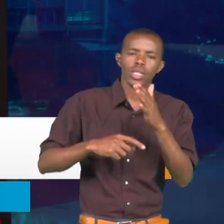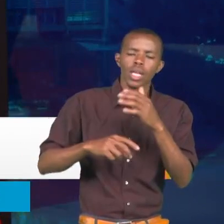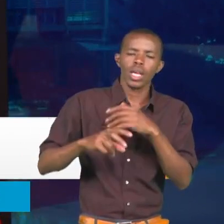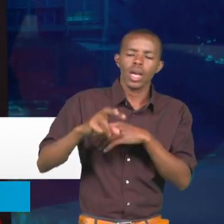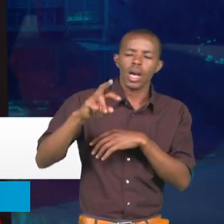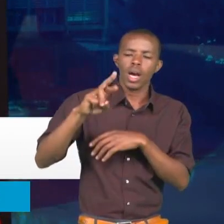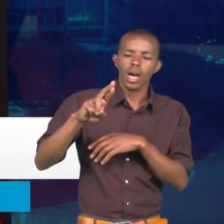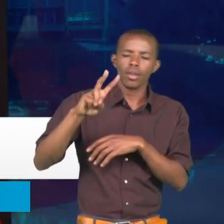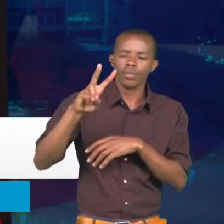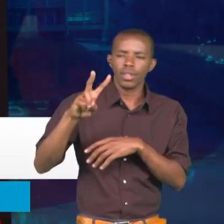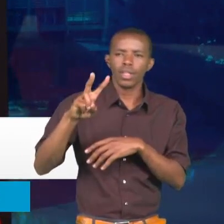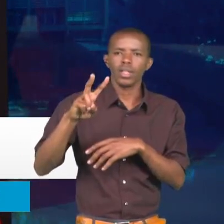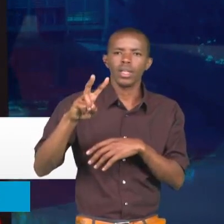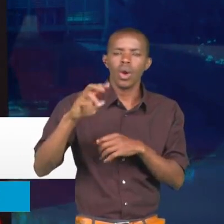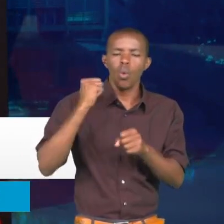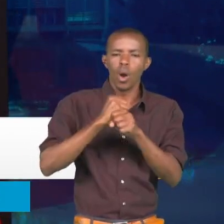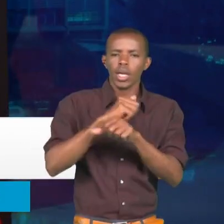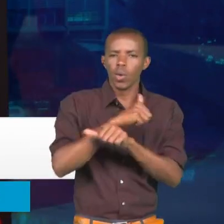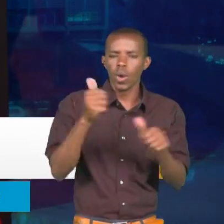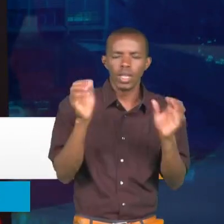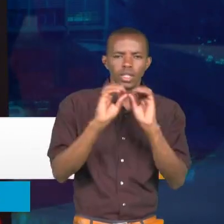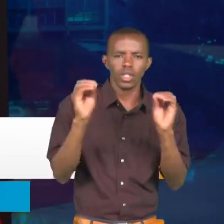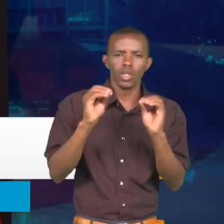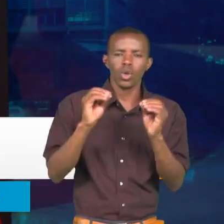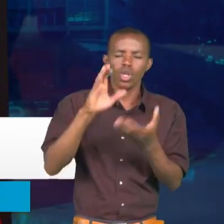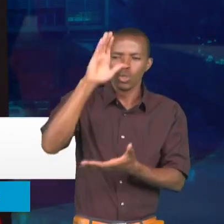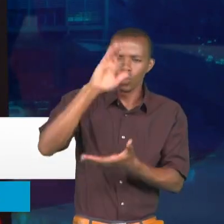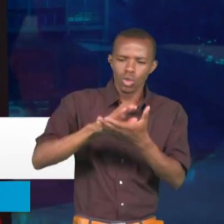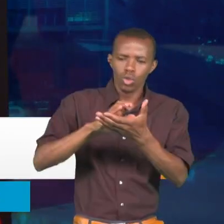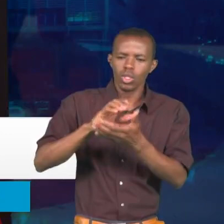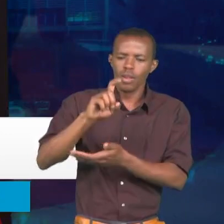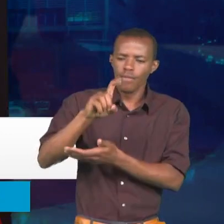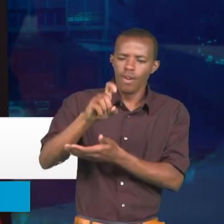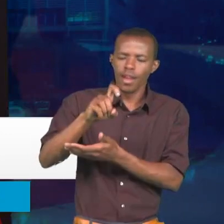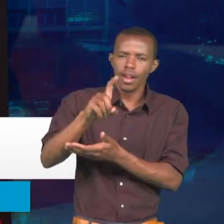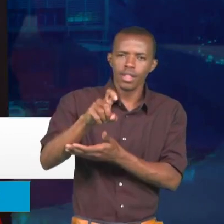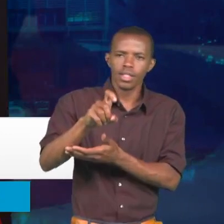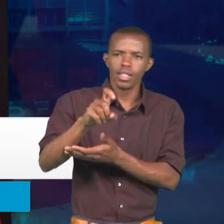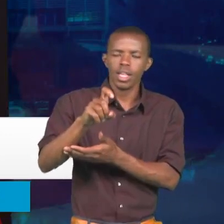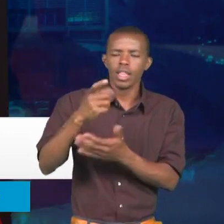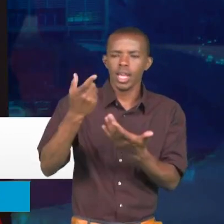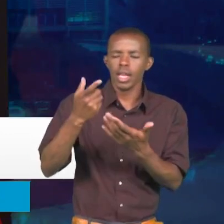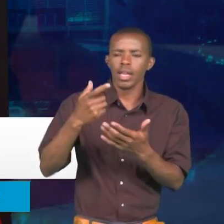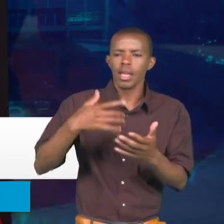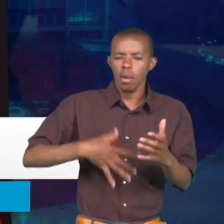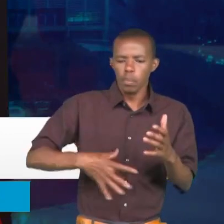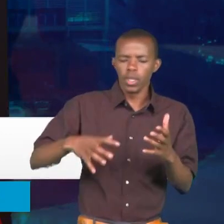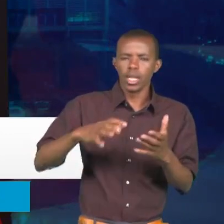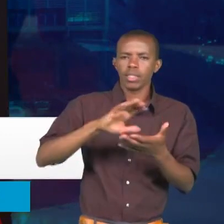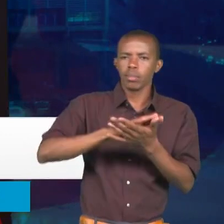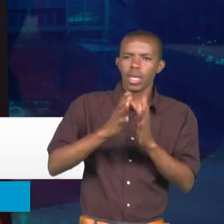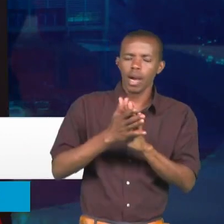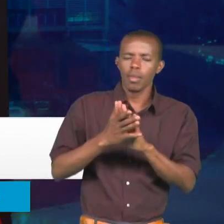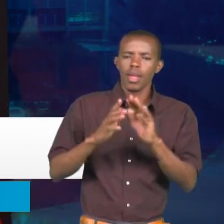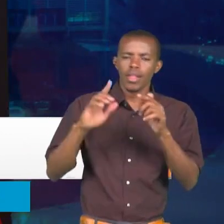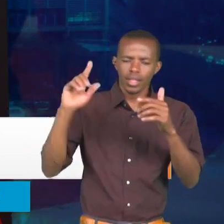that they are taking are not working well to suppress the viruses in the system. Okay. Or you are trying to get pregnant with that partner. That's the first,